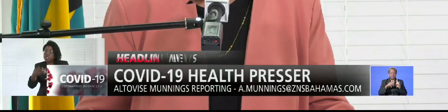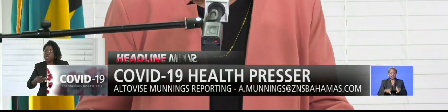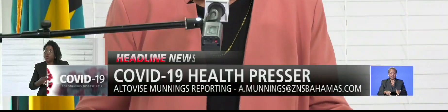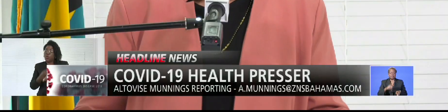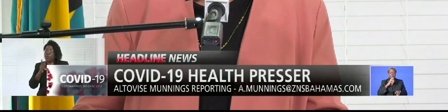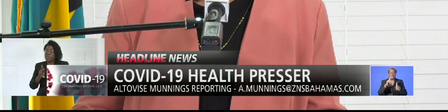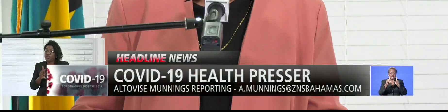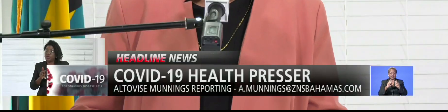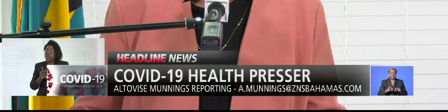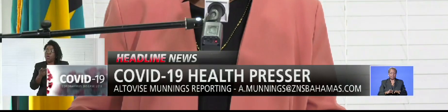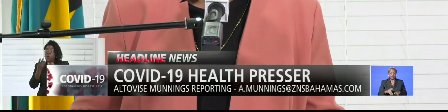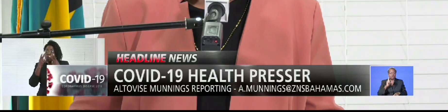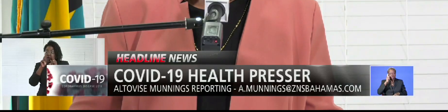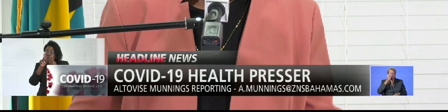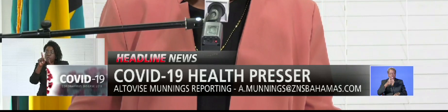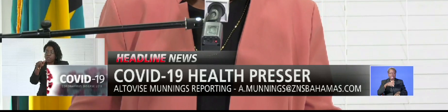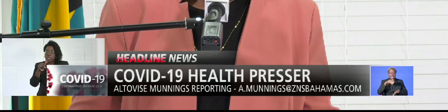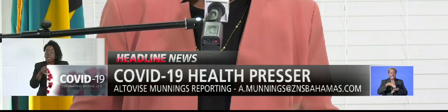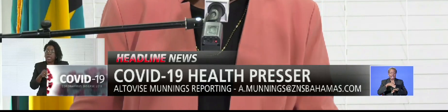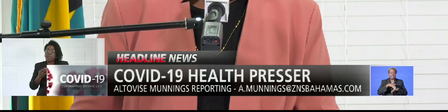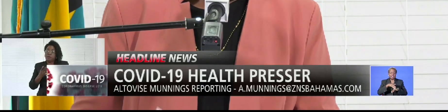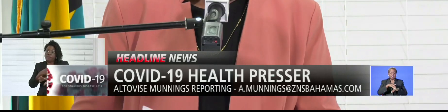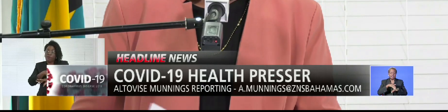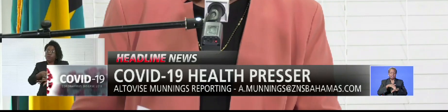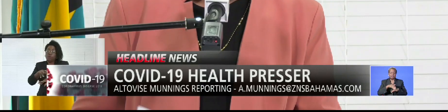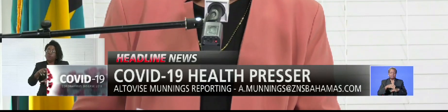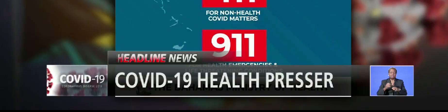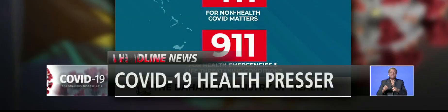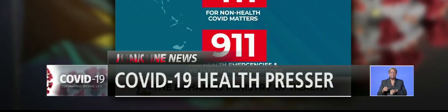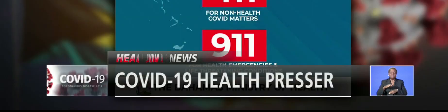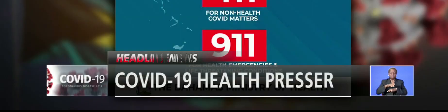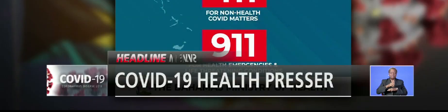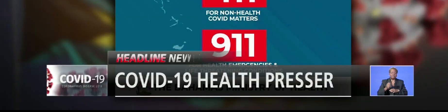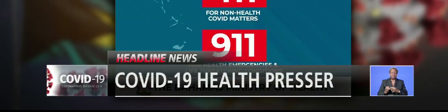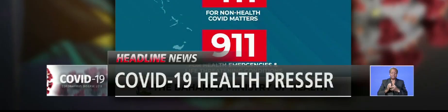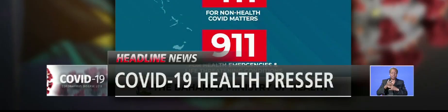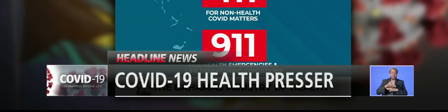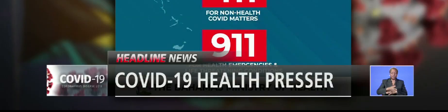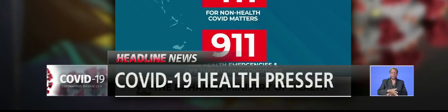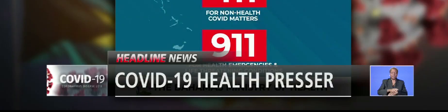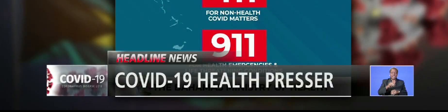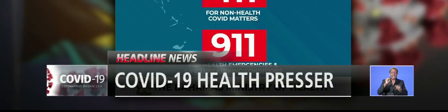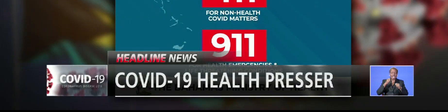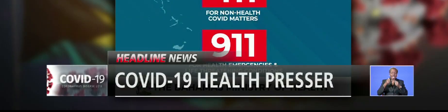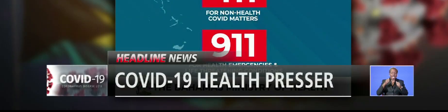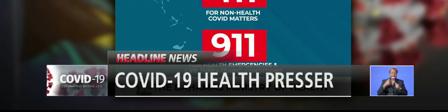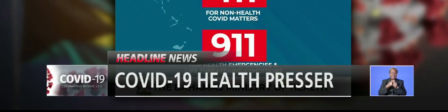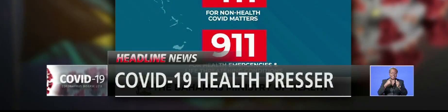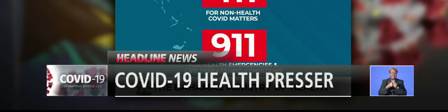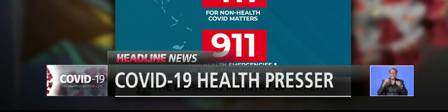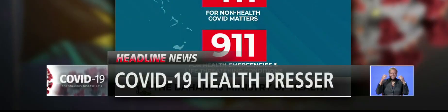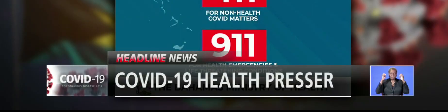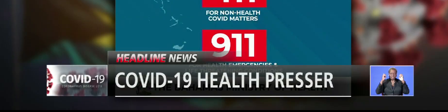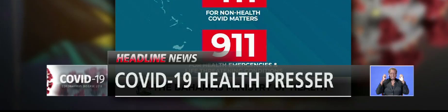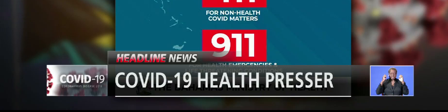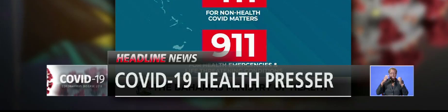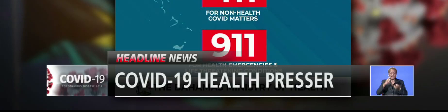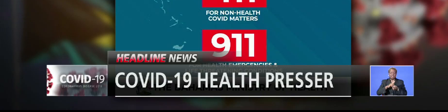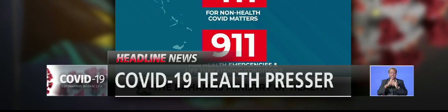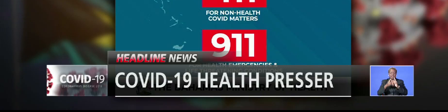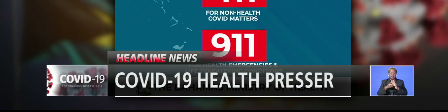We're looking at the flow-through accident and emergency. We examine data that comes from the call center,